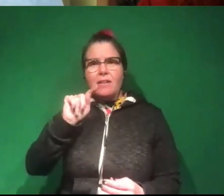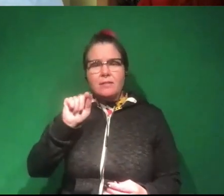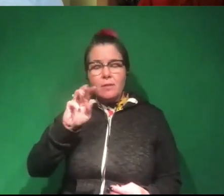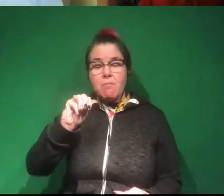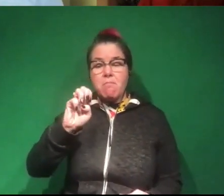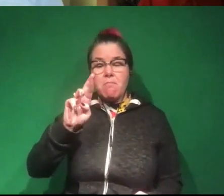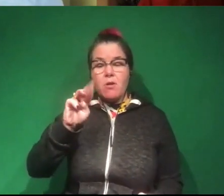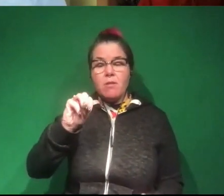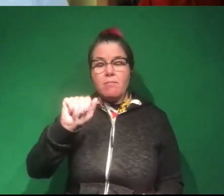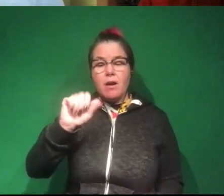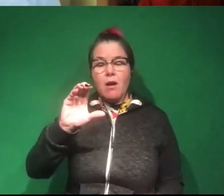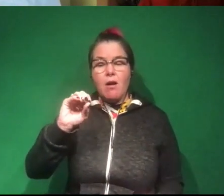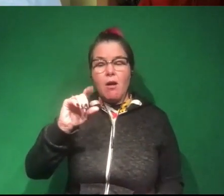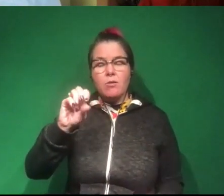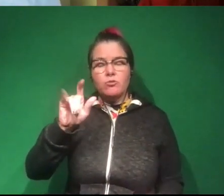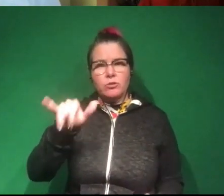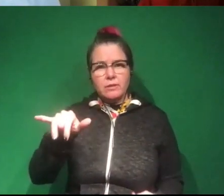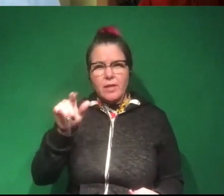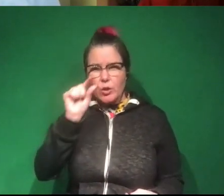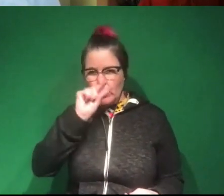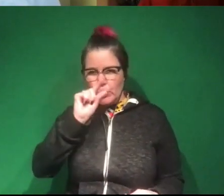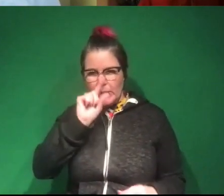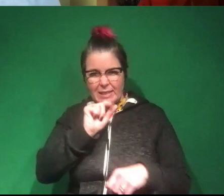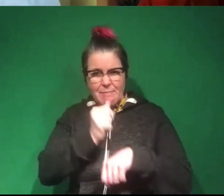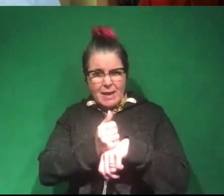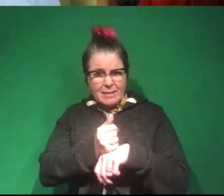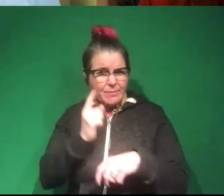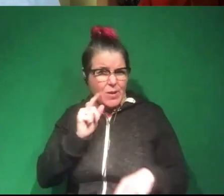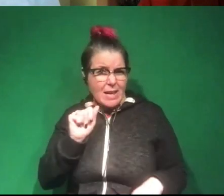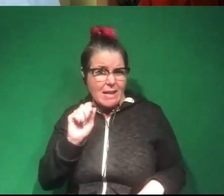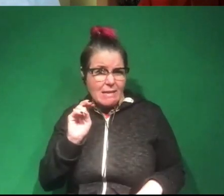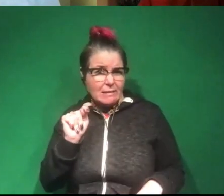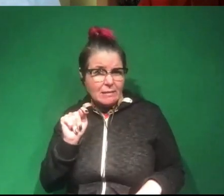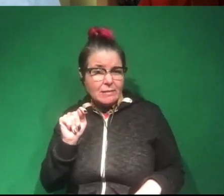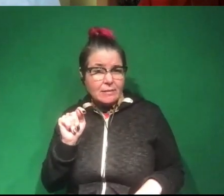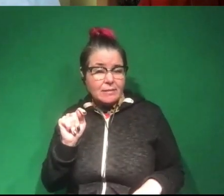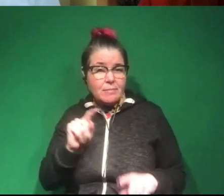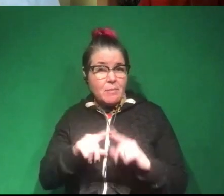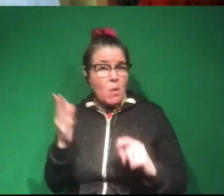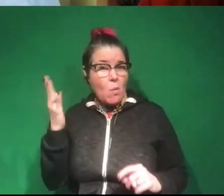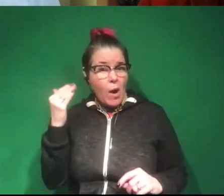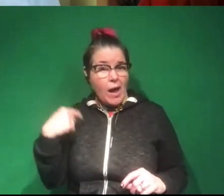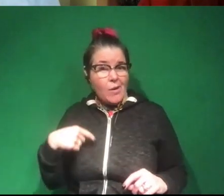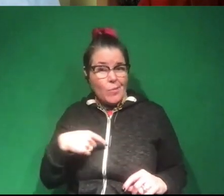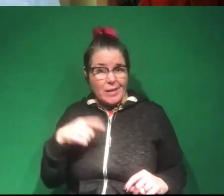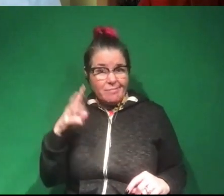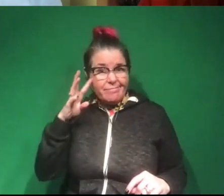myrmecology, and that that's the Greek. I believe it's the Greek word for ant. Yeah. I'm not sure why we've come up with